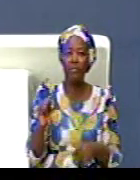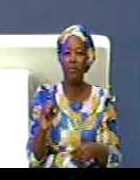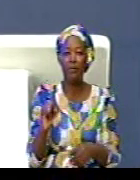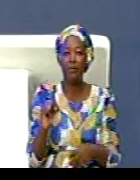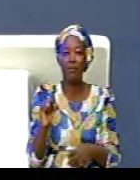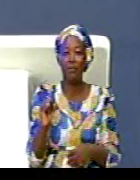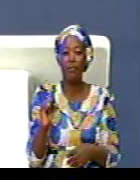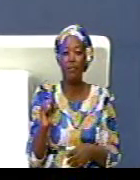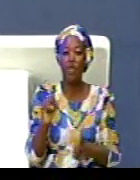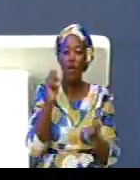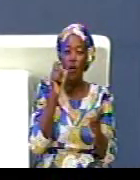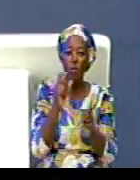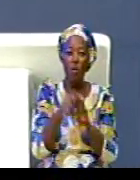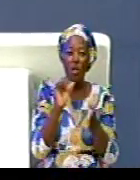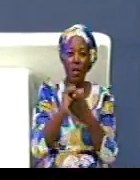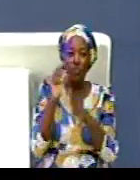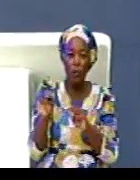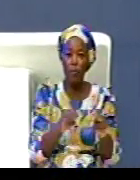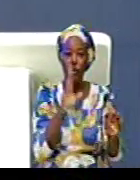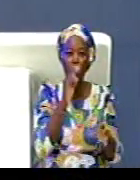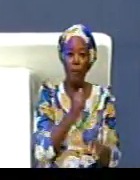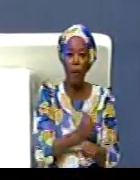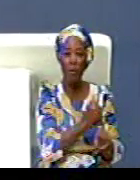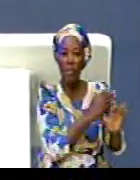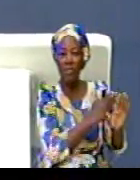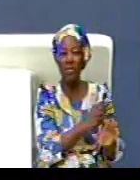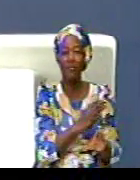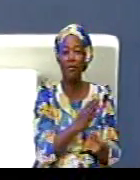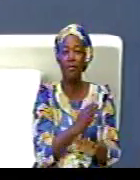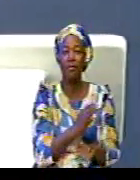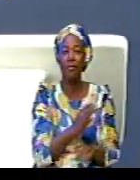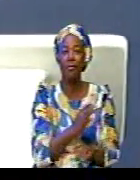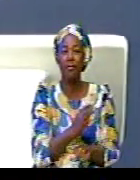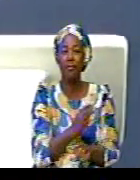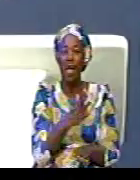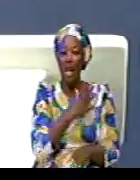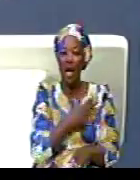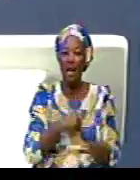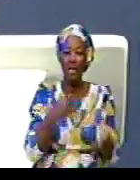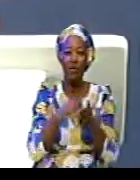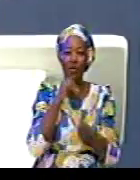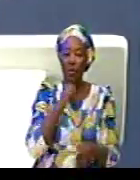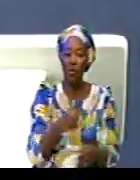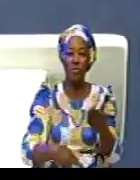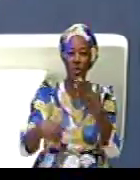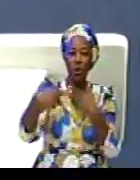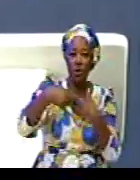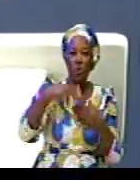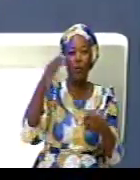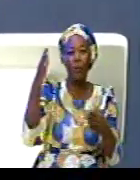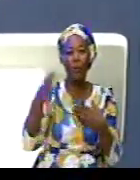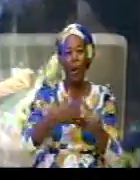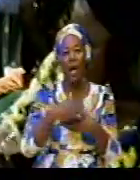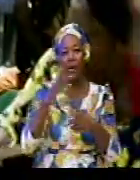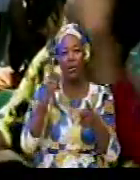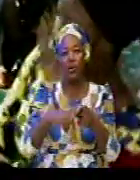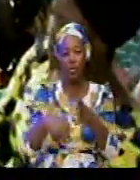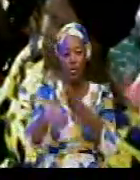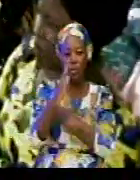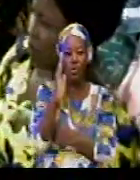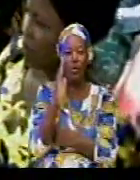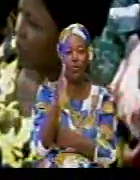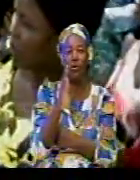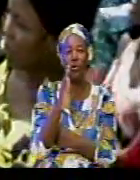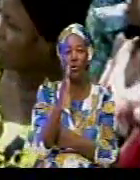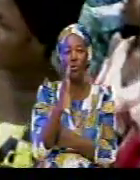of salvation, word of healing, word that will move your mountain. And